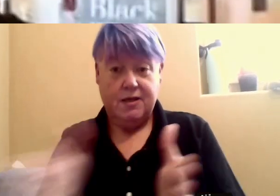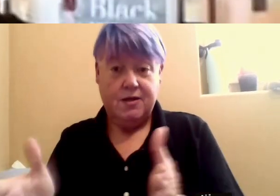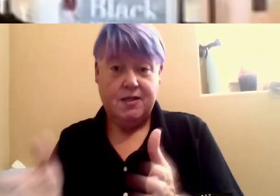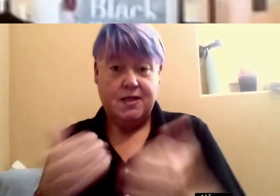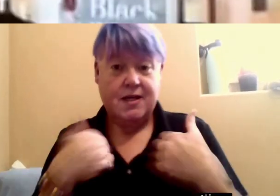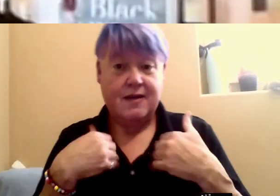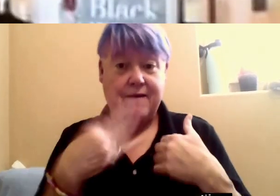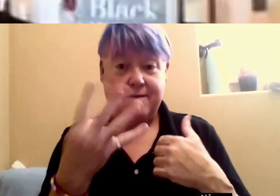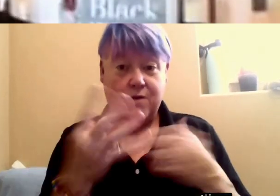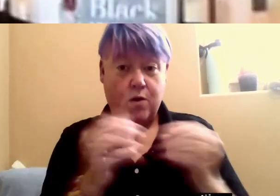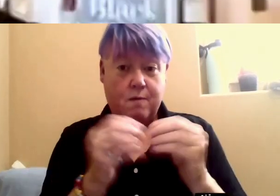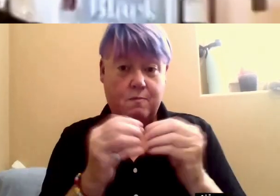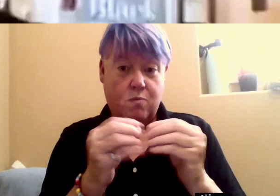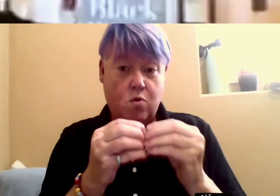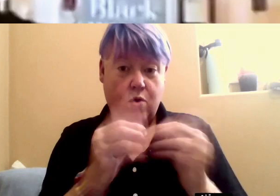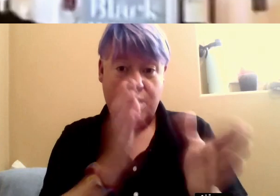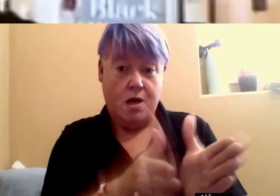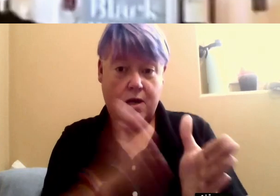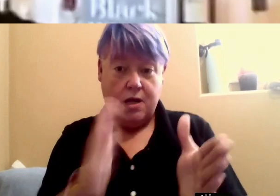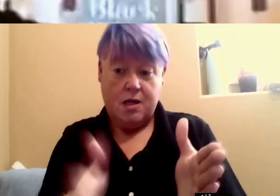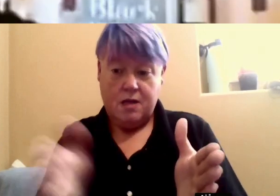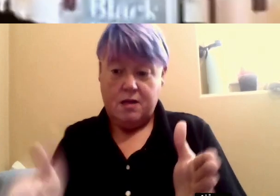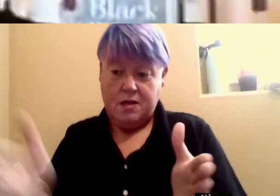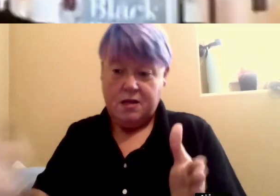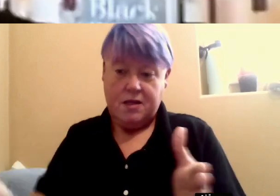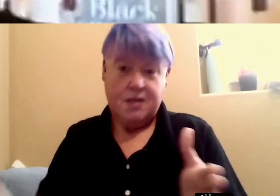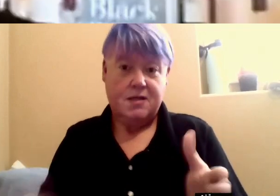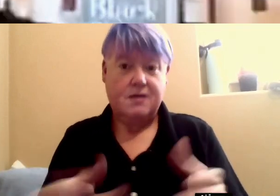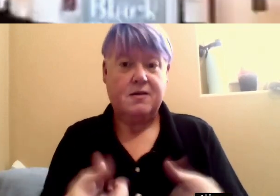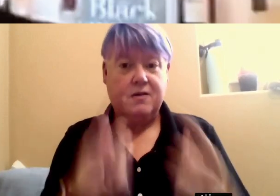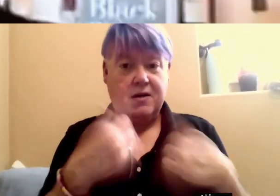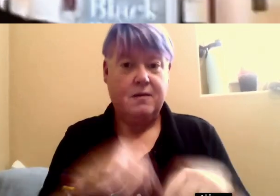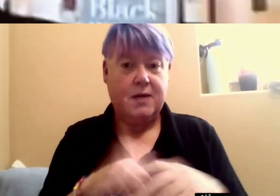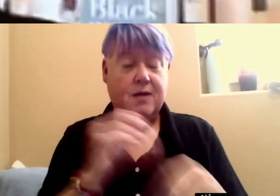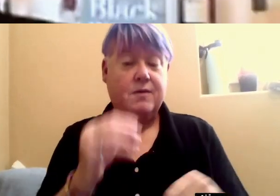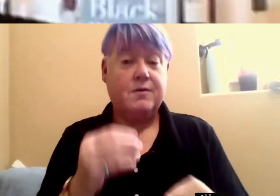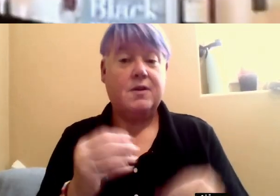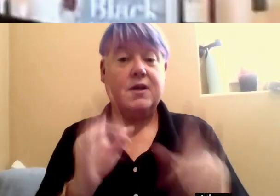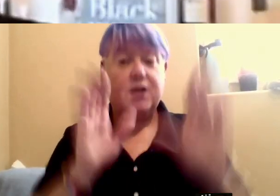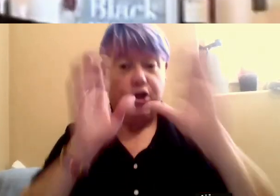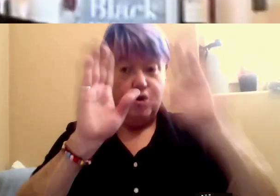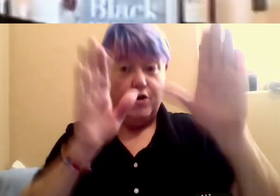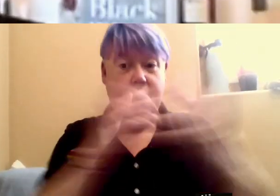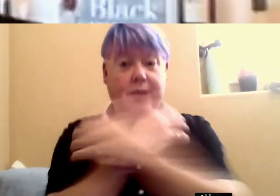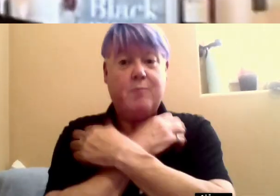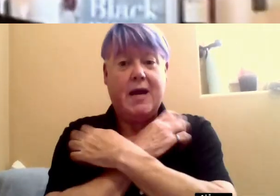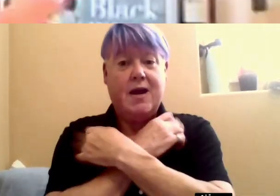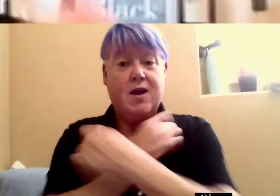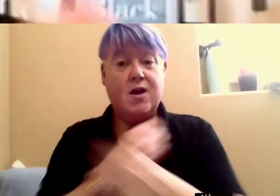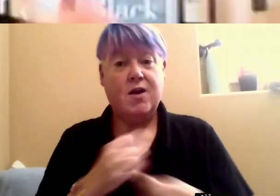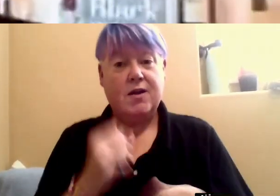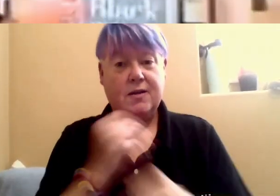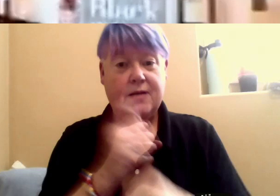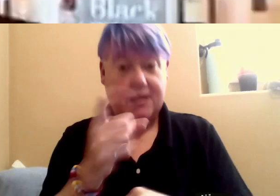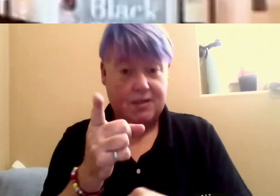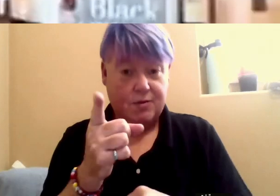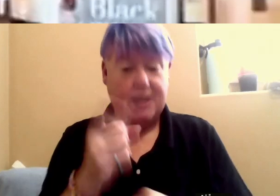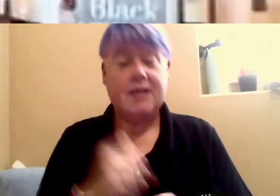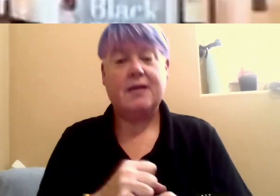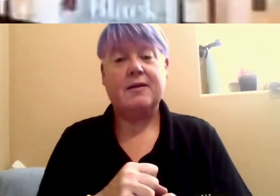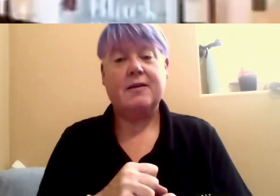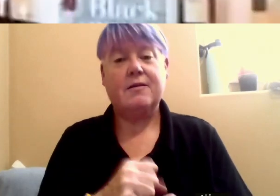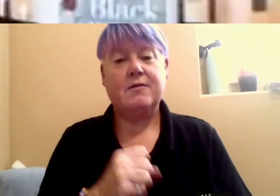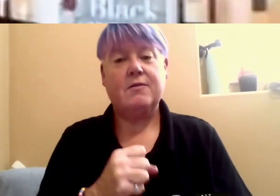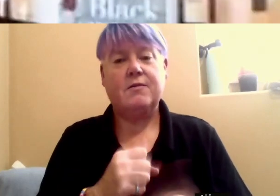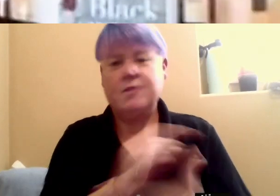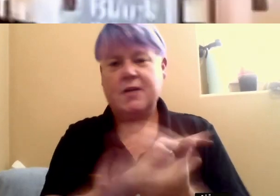4 more books in that series that are, The Great Bear is coming out next week. And then I have one of them coming out every year for the next 3 or